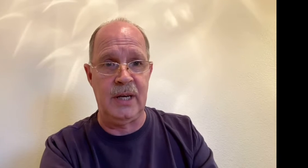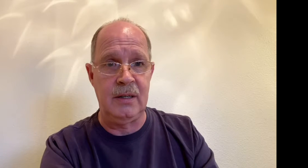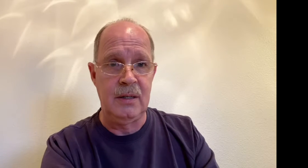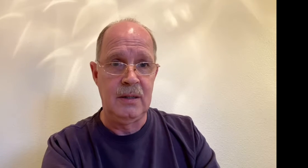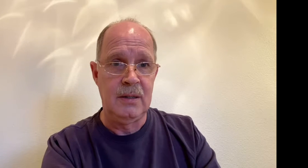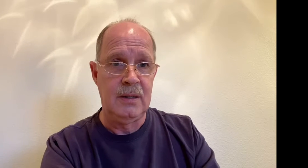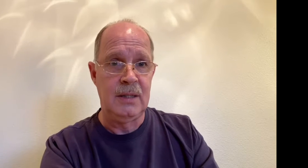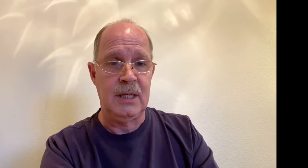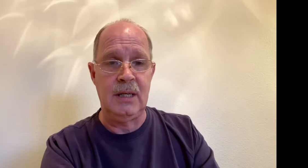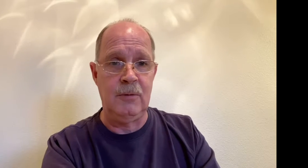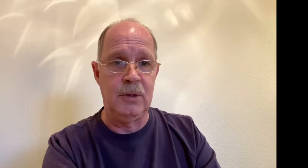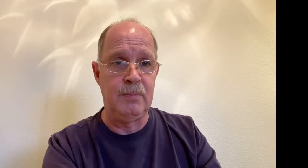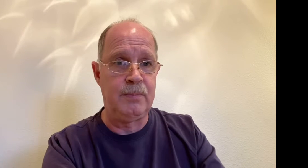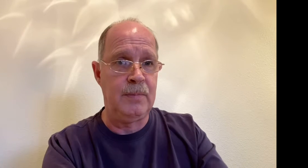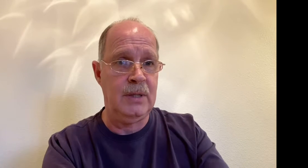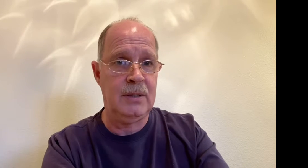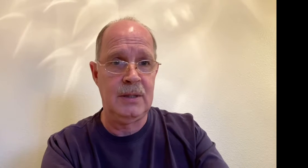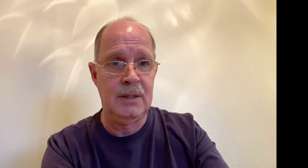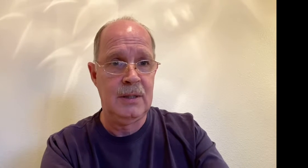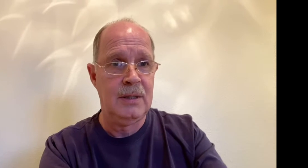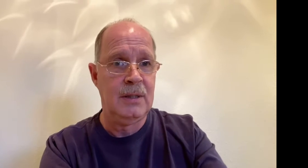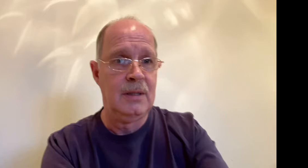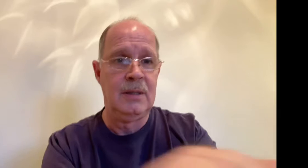do that? Can't even.